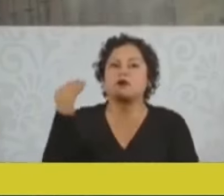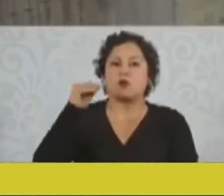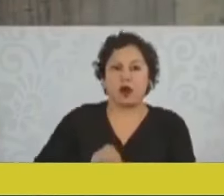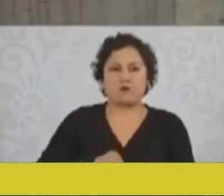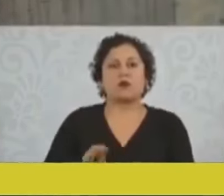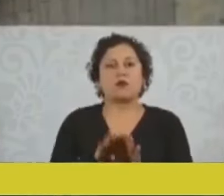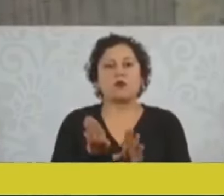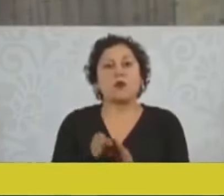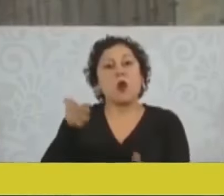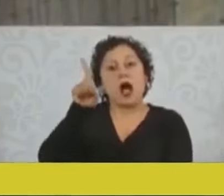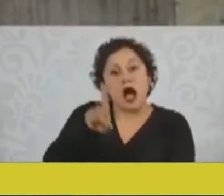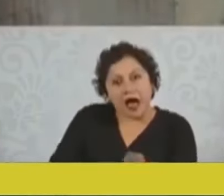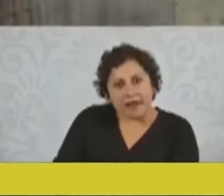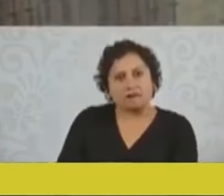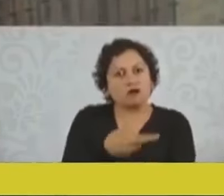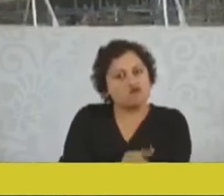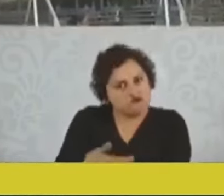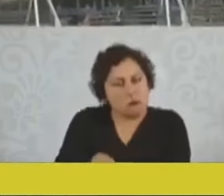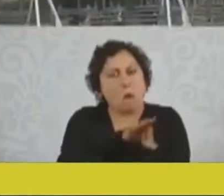formalities, the greatest in our history.